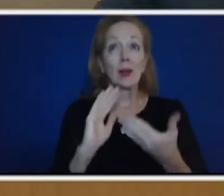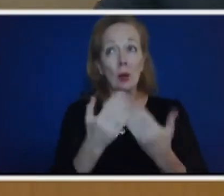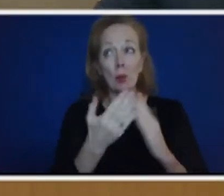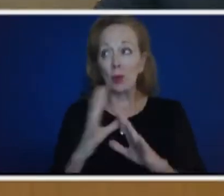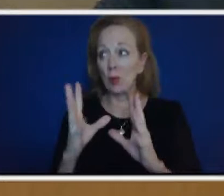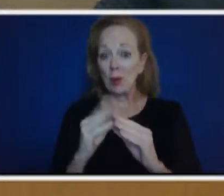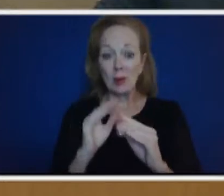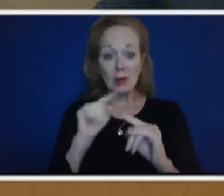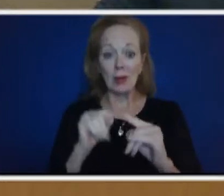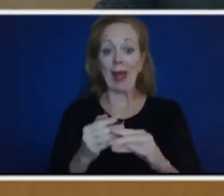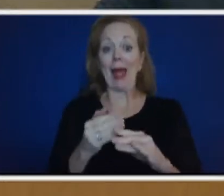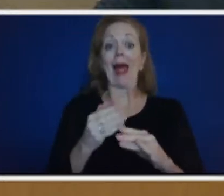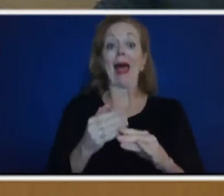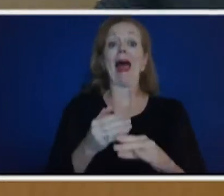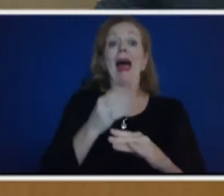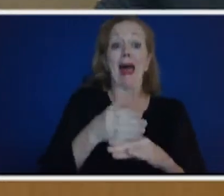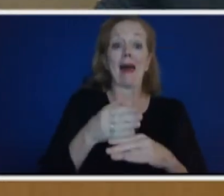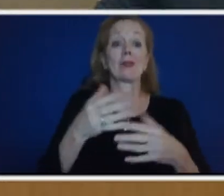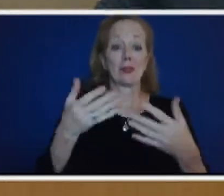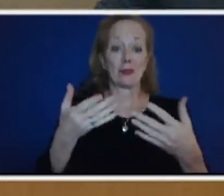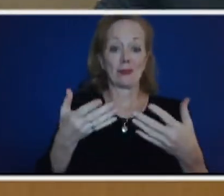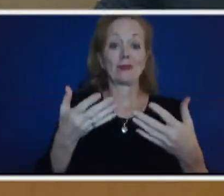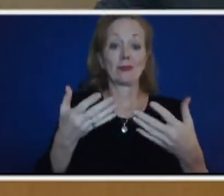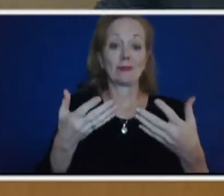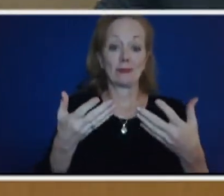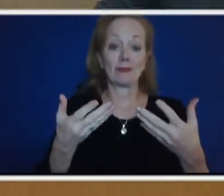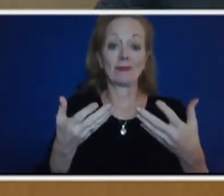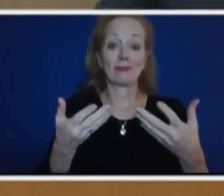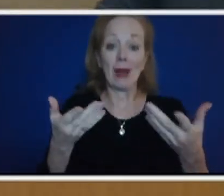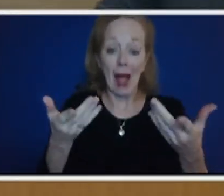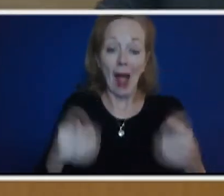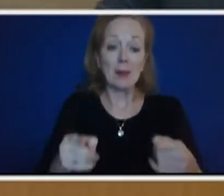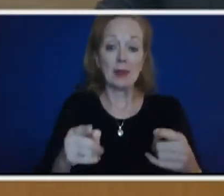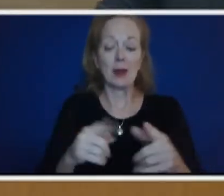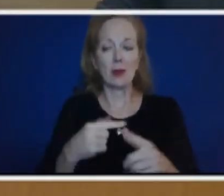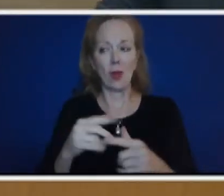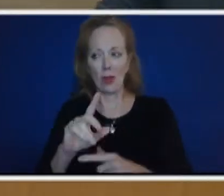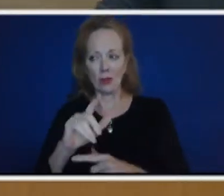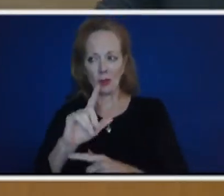until after the fact. I knew of the November 21st meeting. I signed into